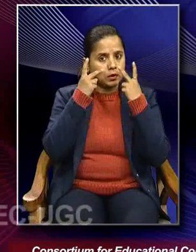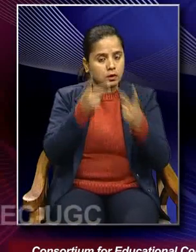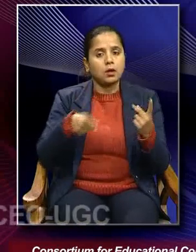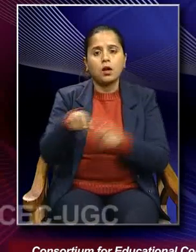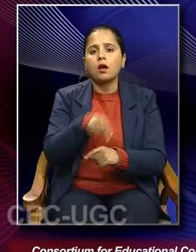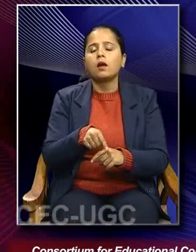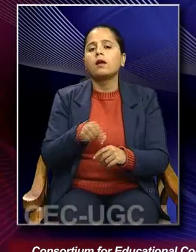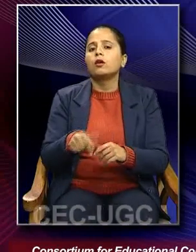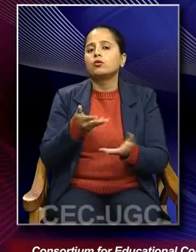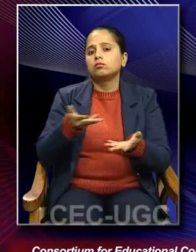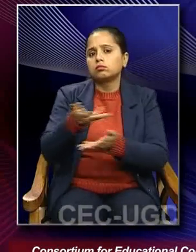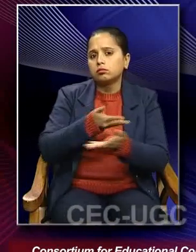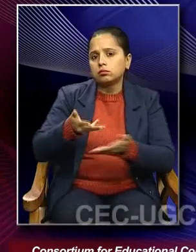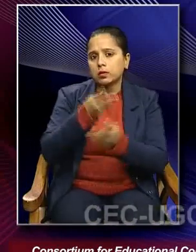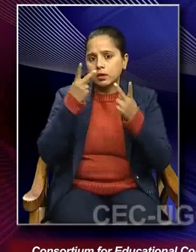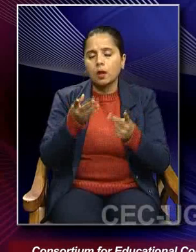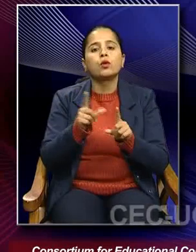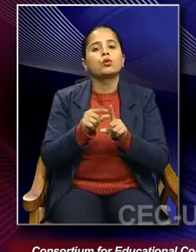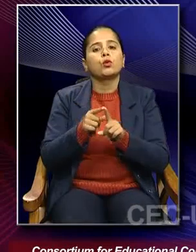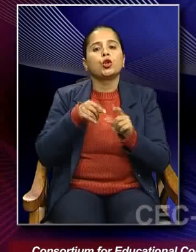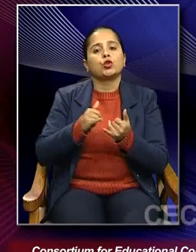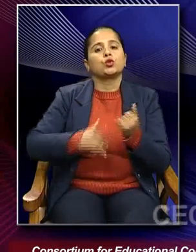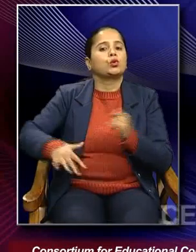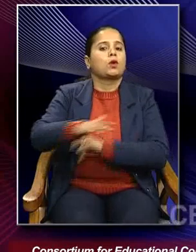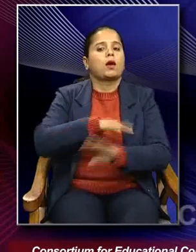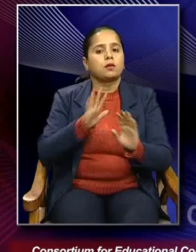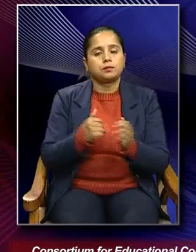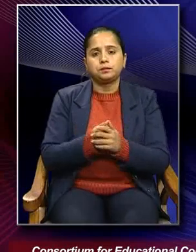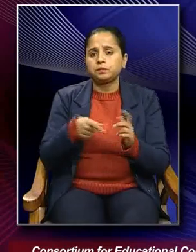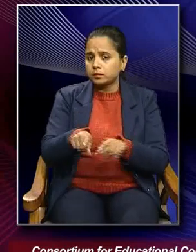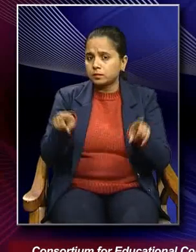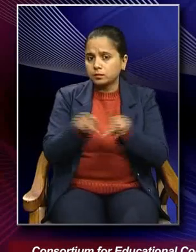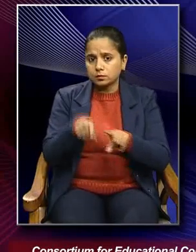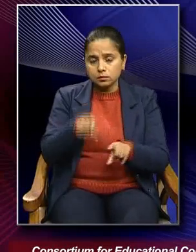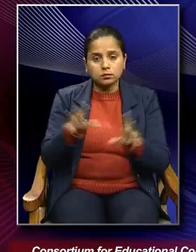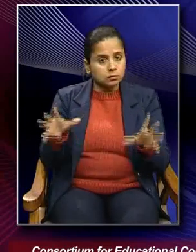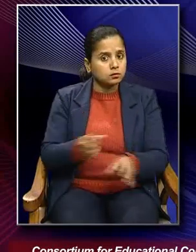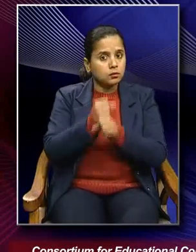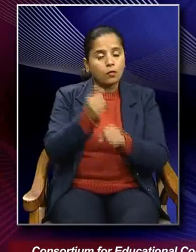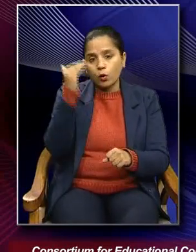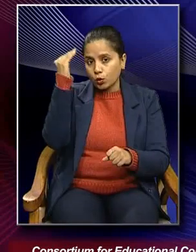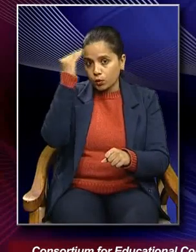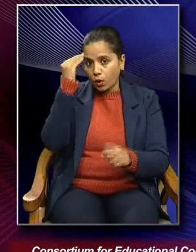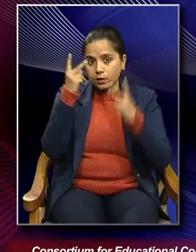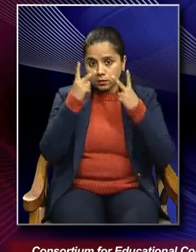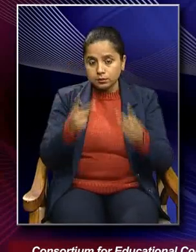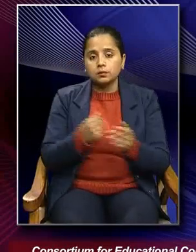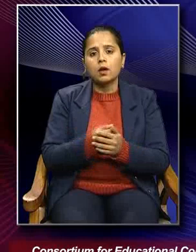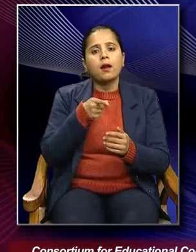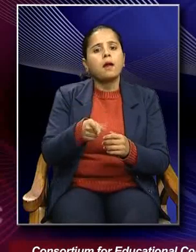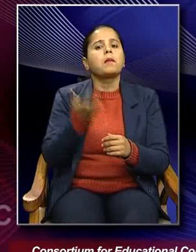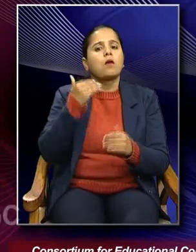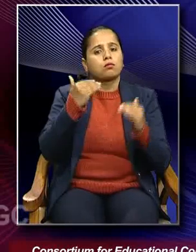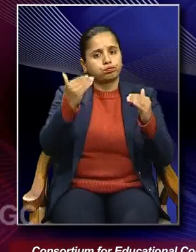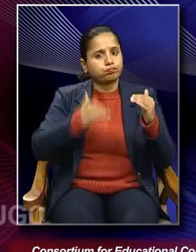the interactions that takes place in society, and this accumulated knowledge is passed